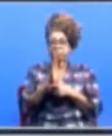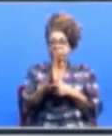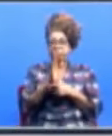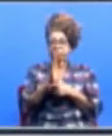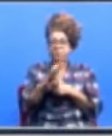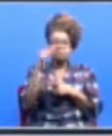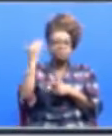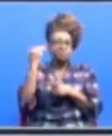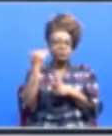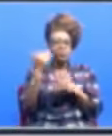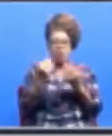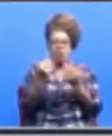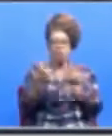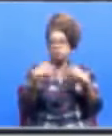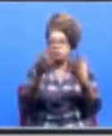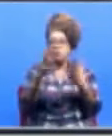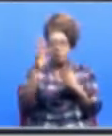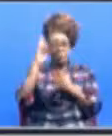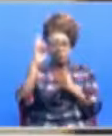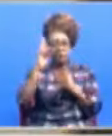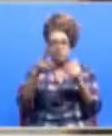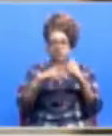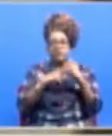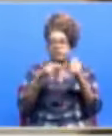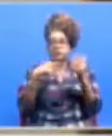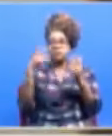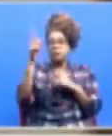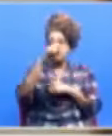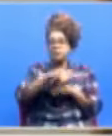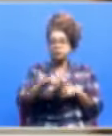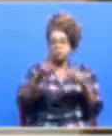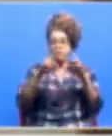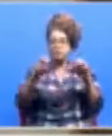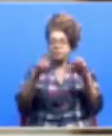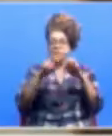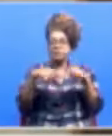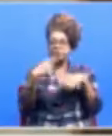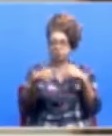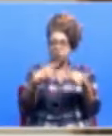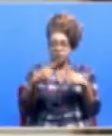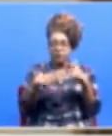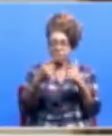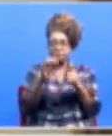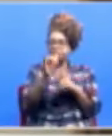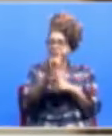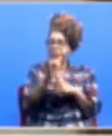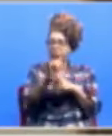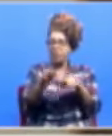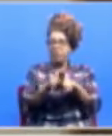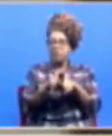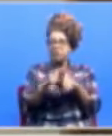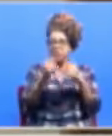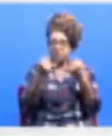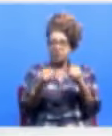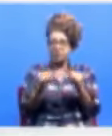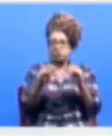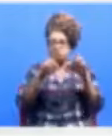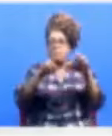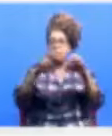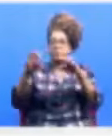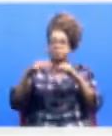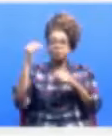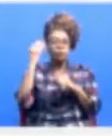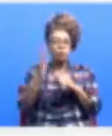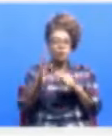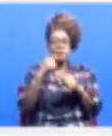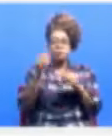The courts have granted the police 7 days to hold Bakari as investigations continue. This, as police try to trace the lawyer who is reported